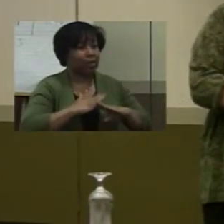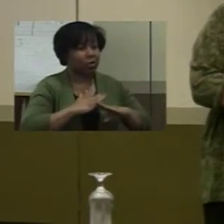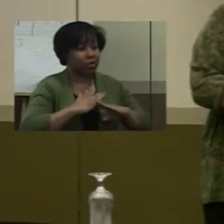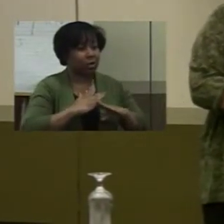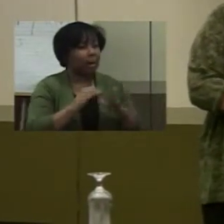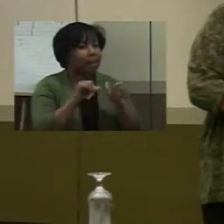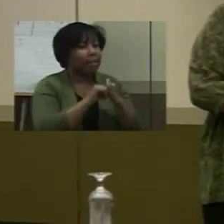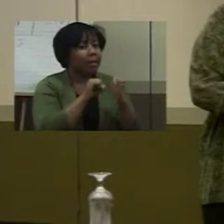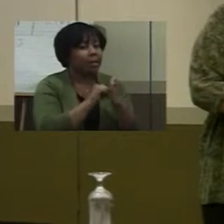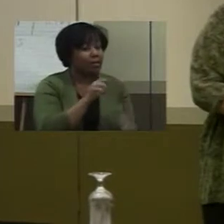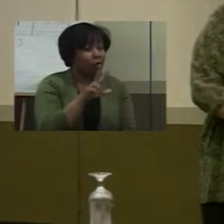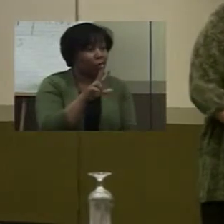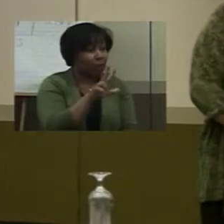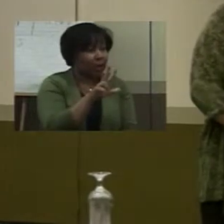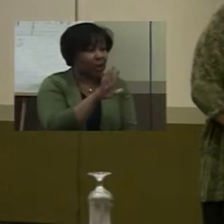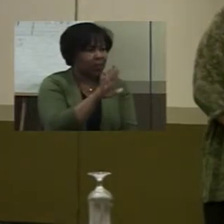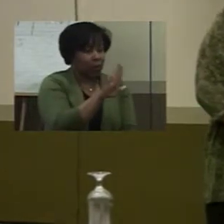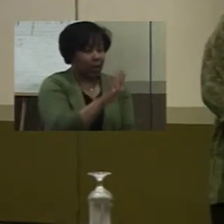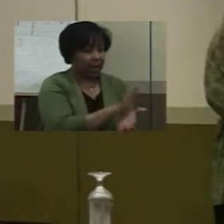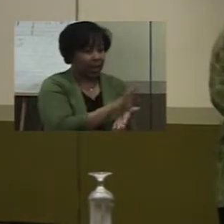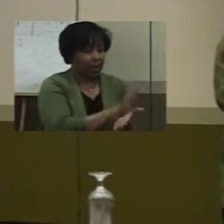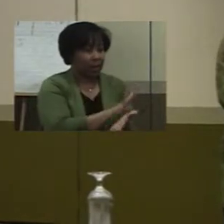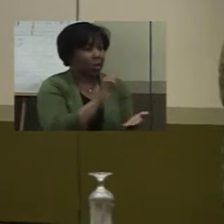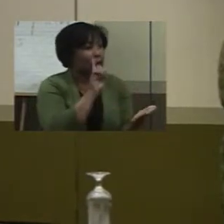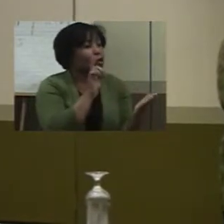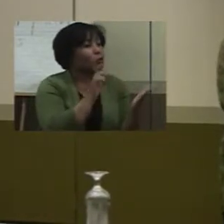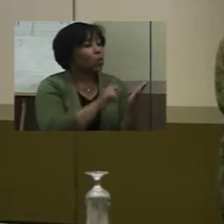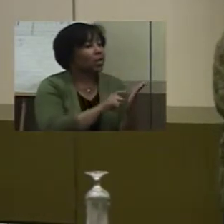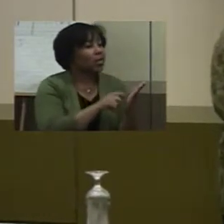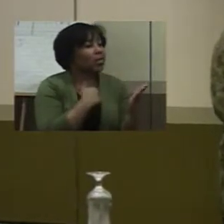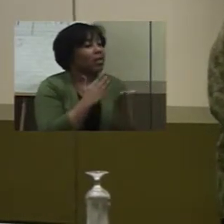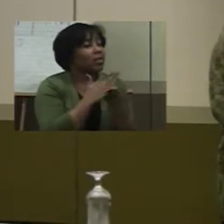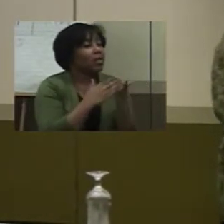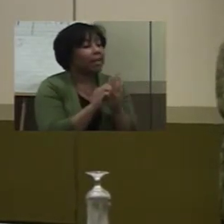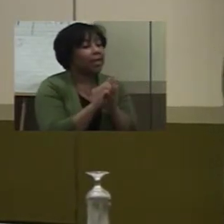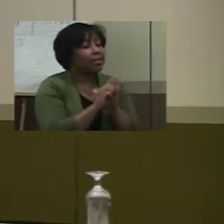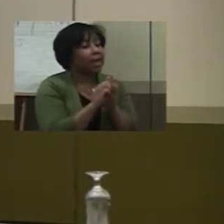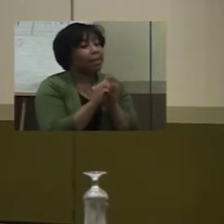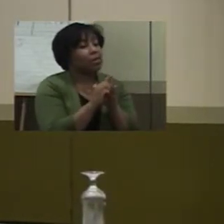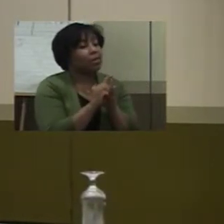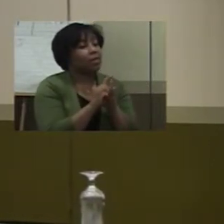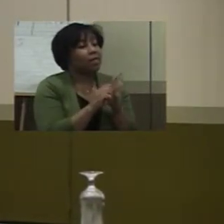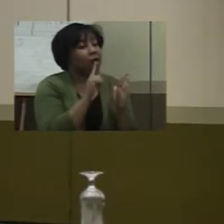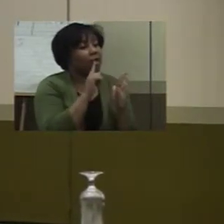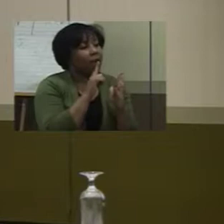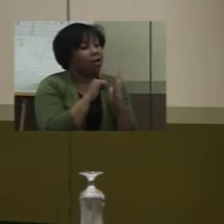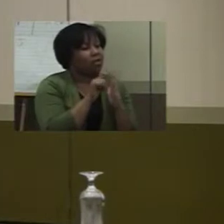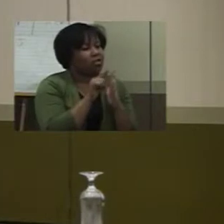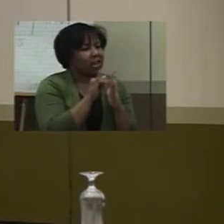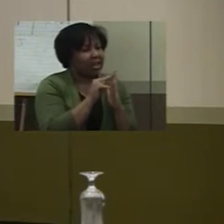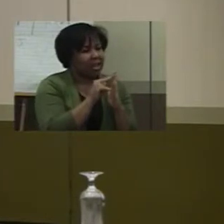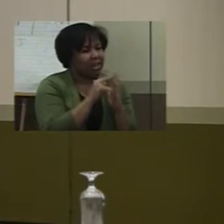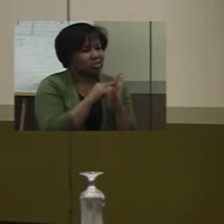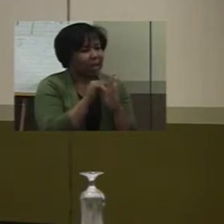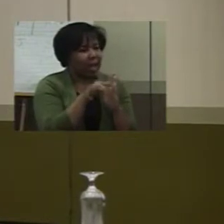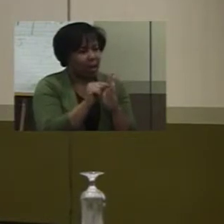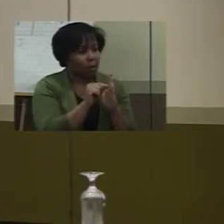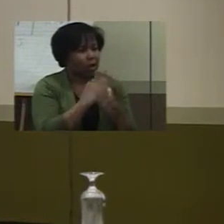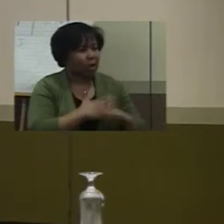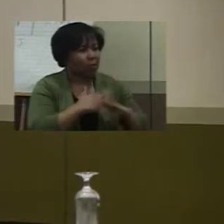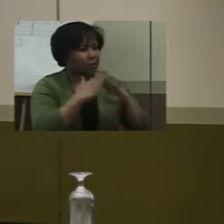interventions, on page 3 of your handout, you could see that there are some examples of the check-in, check-out intervention that I